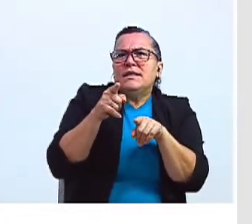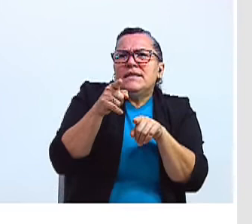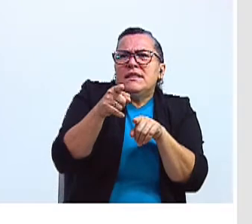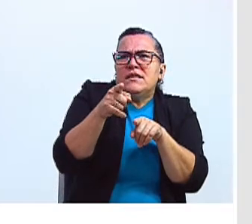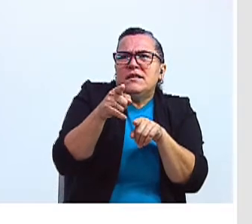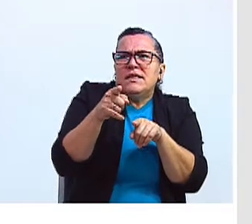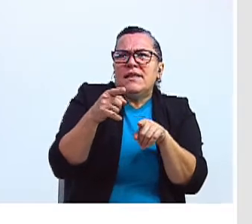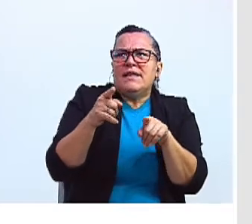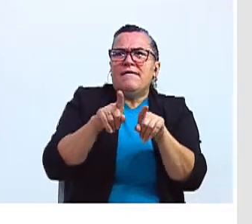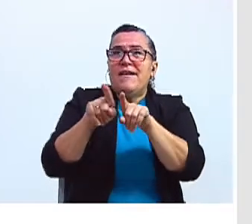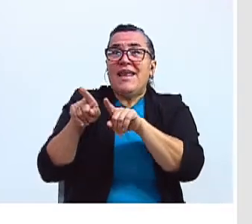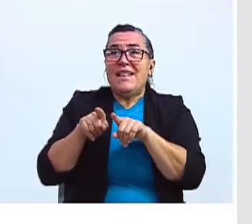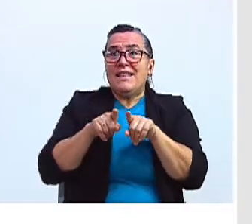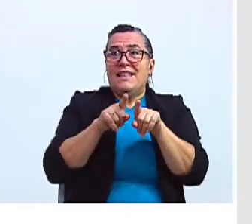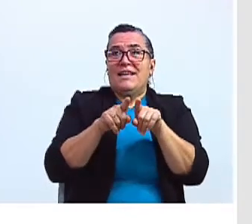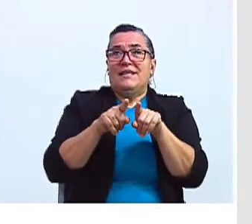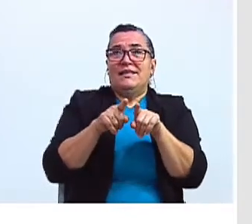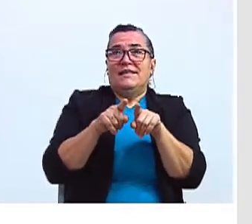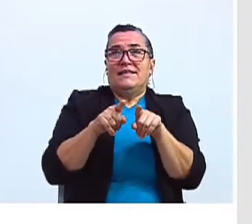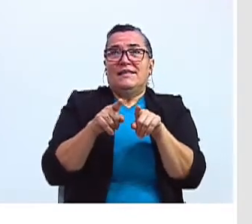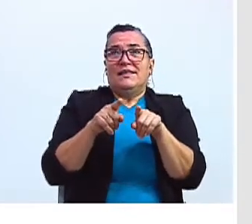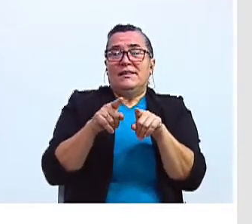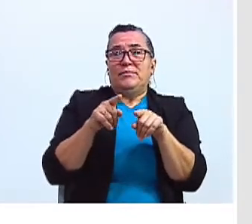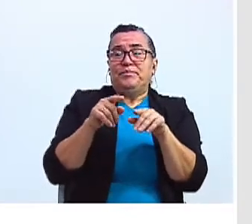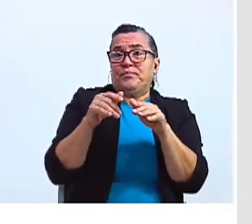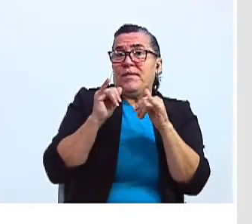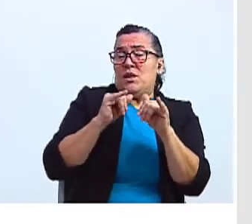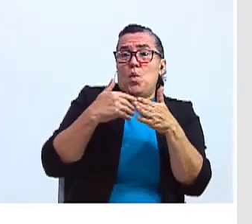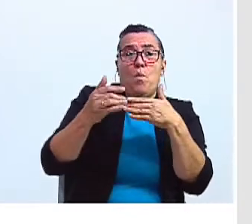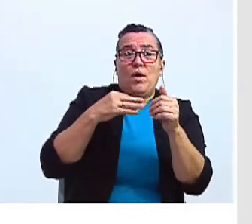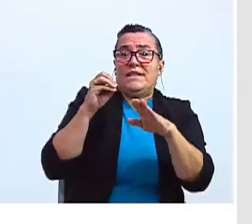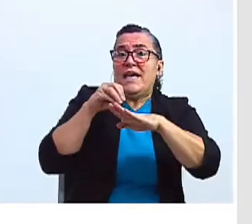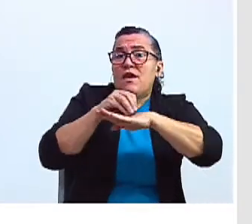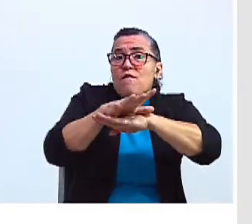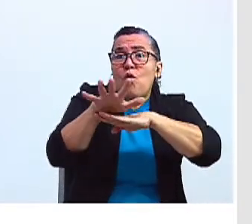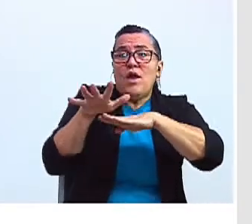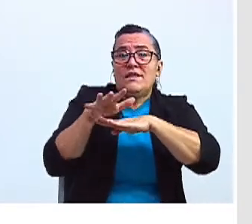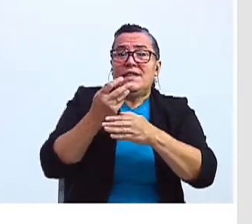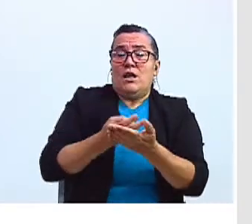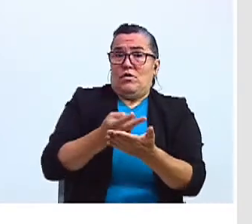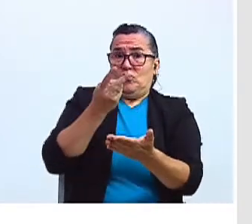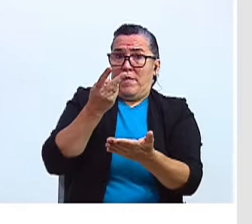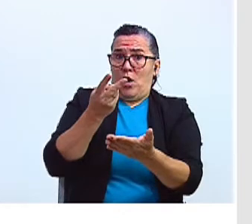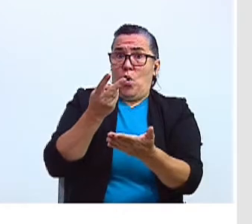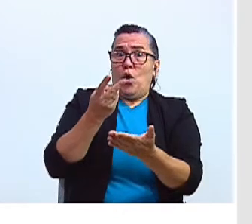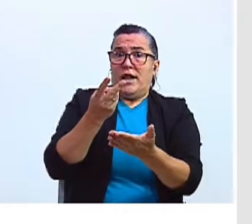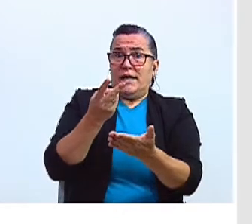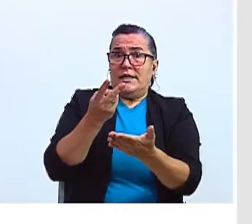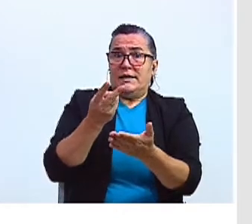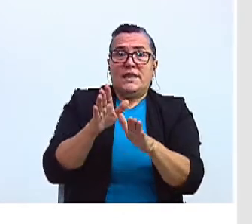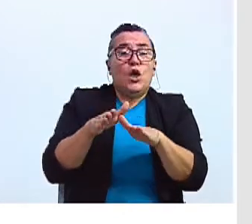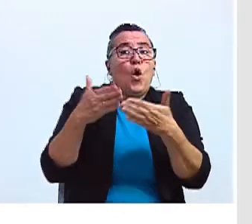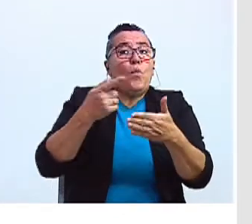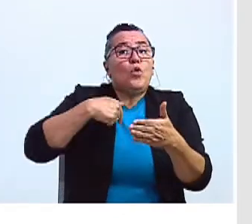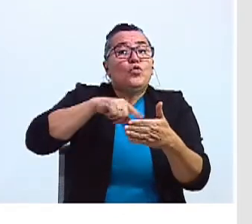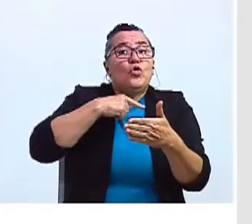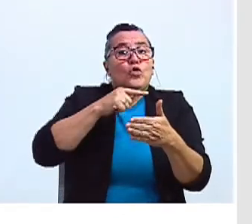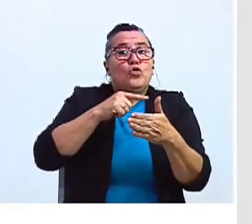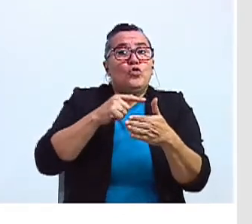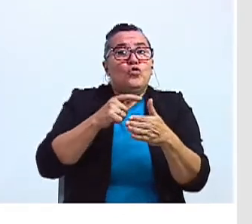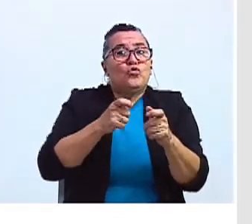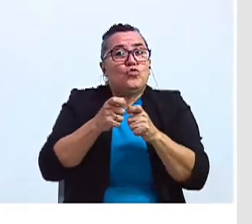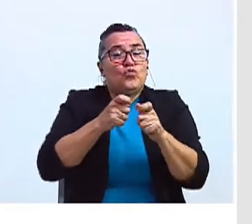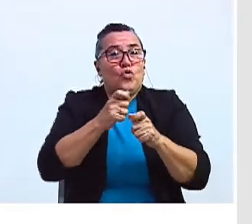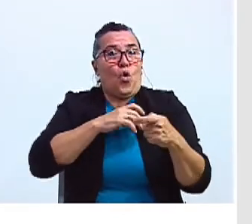norms, even though norms influence our values, attitudes, and how we behave. We